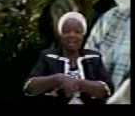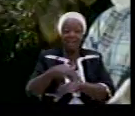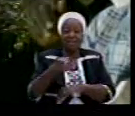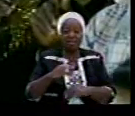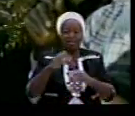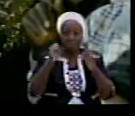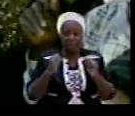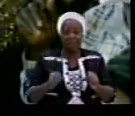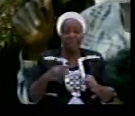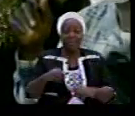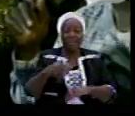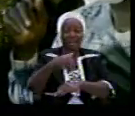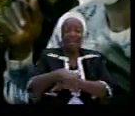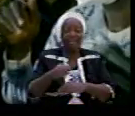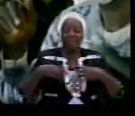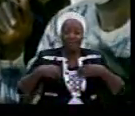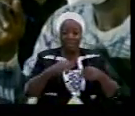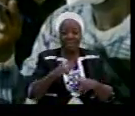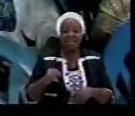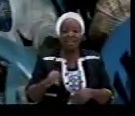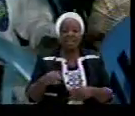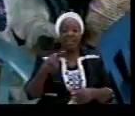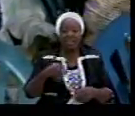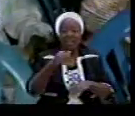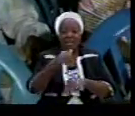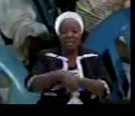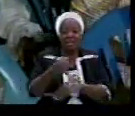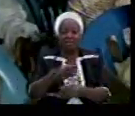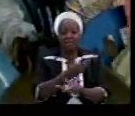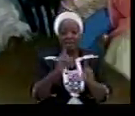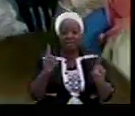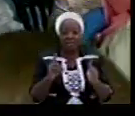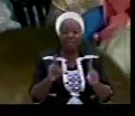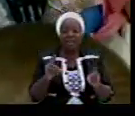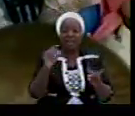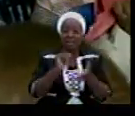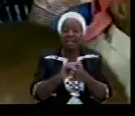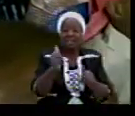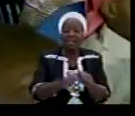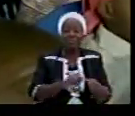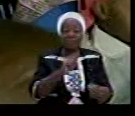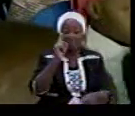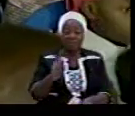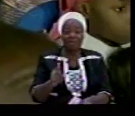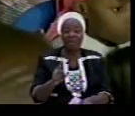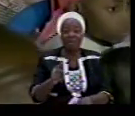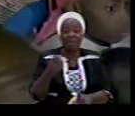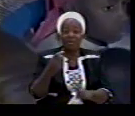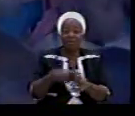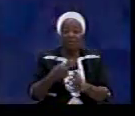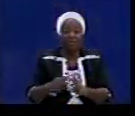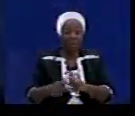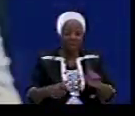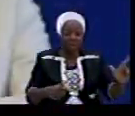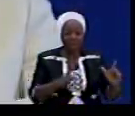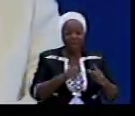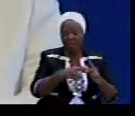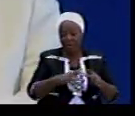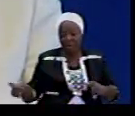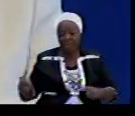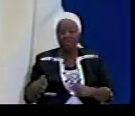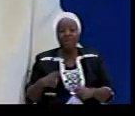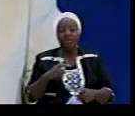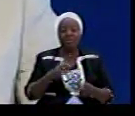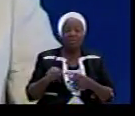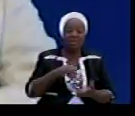healing. The night of deliverance. That everyone, from the left to the right, to the center, to the